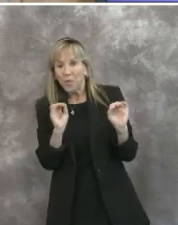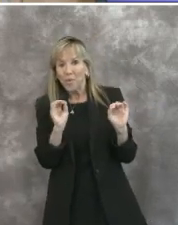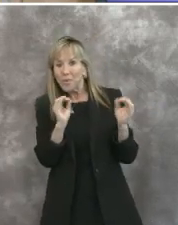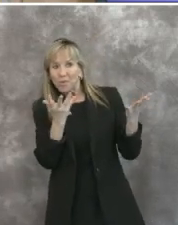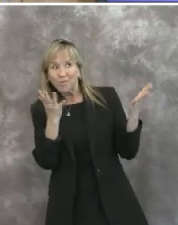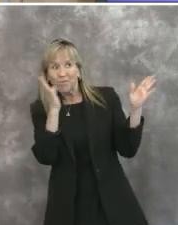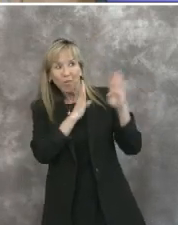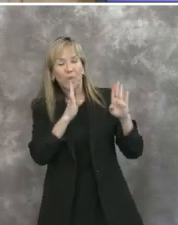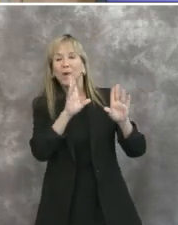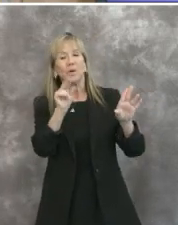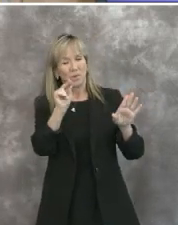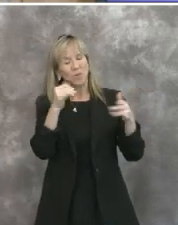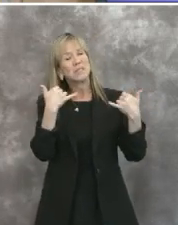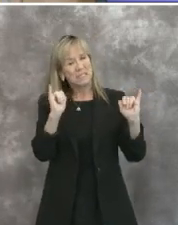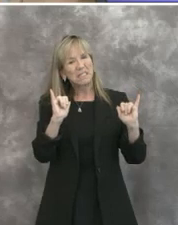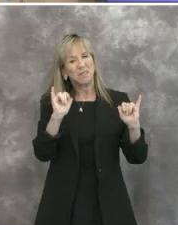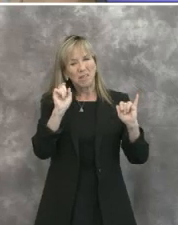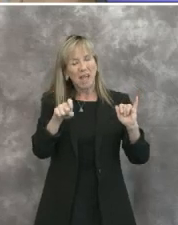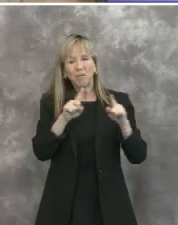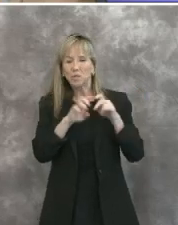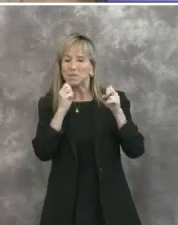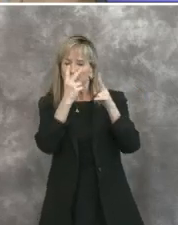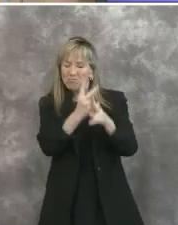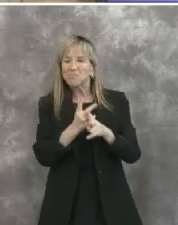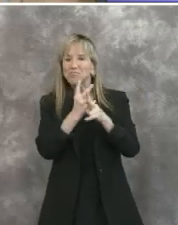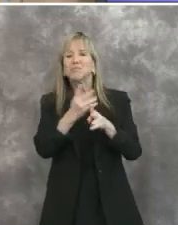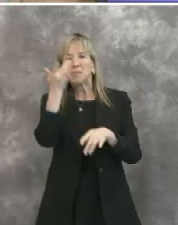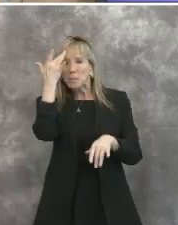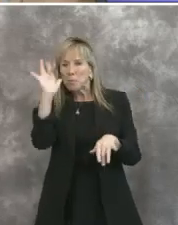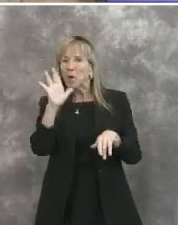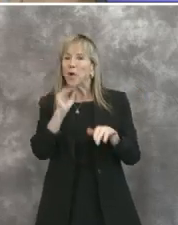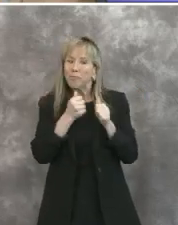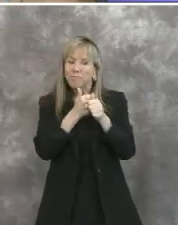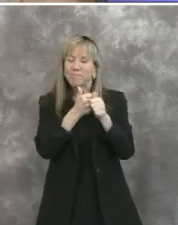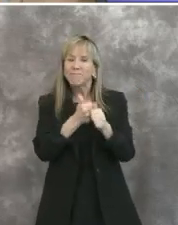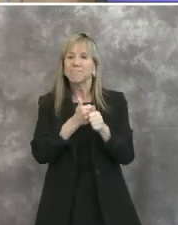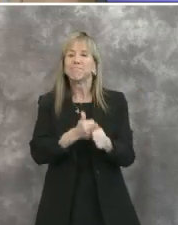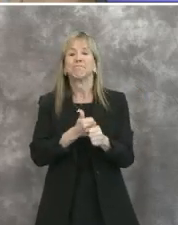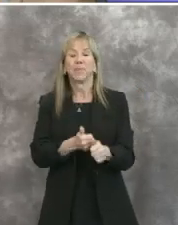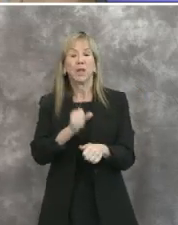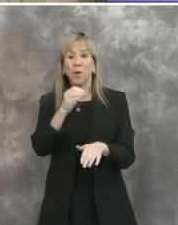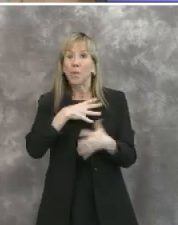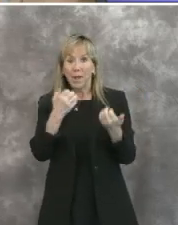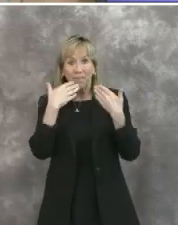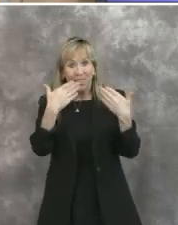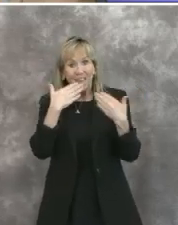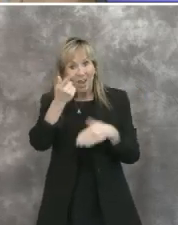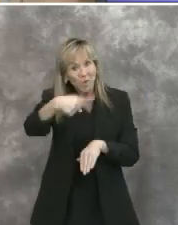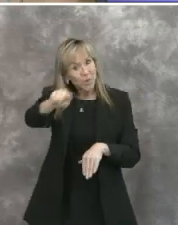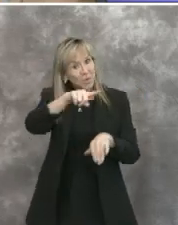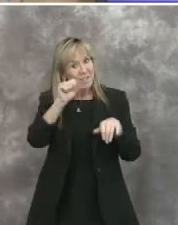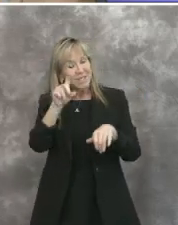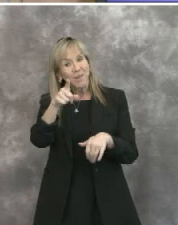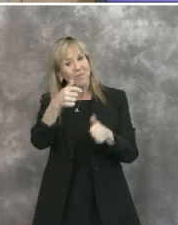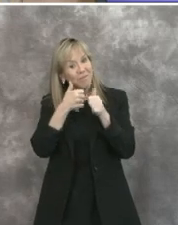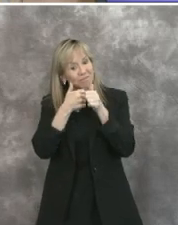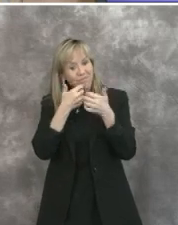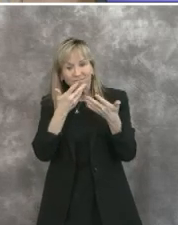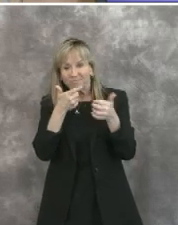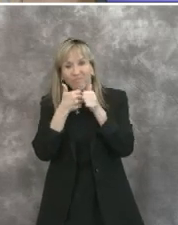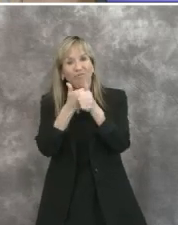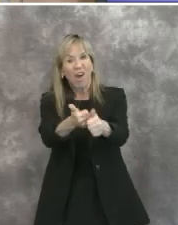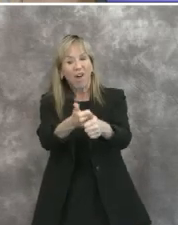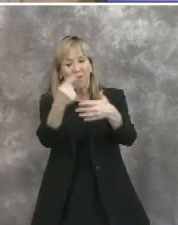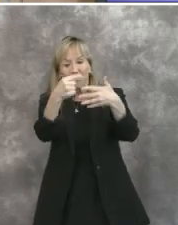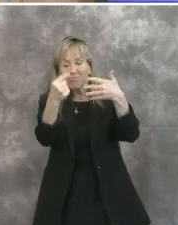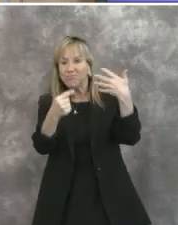continue and be smart and disciplined. So thank you, San Diego, for hanging in there and doing the things that we've been asking you to